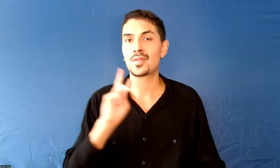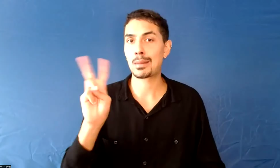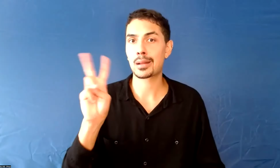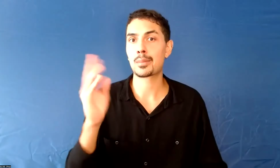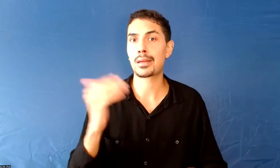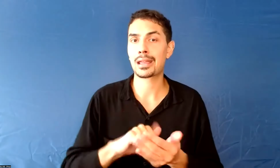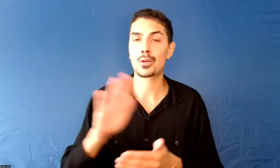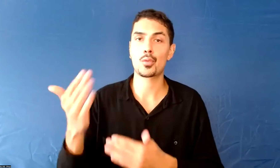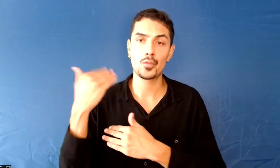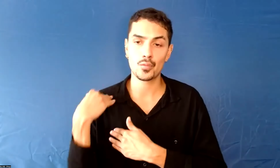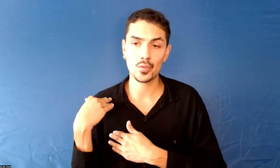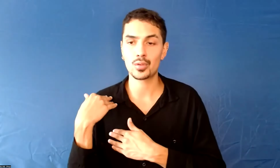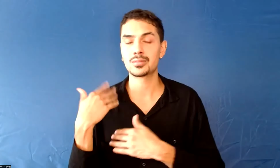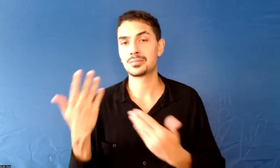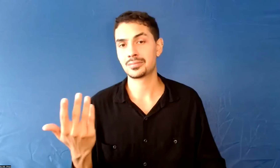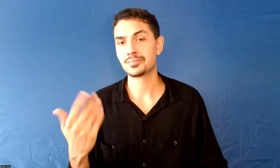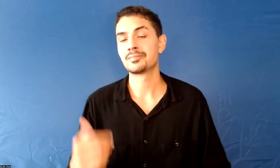her fault, right?